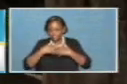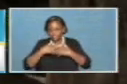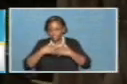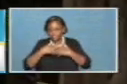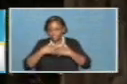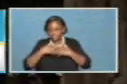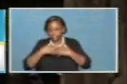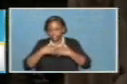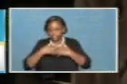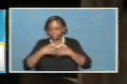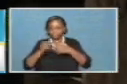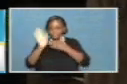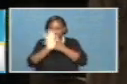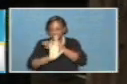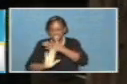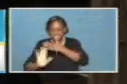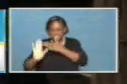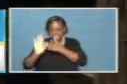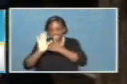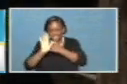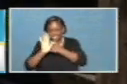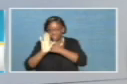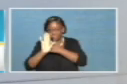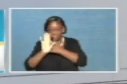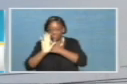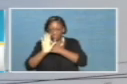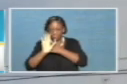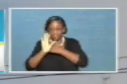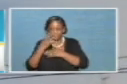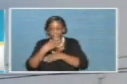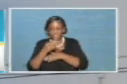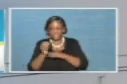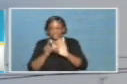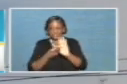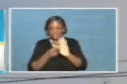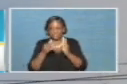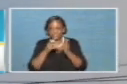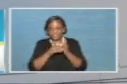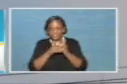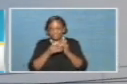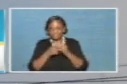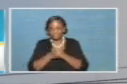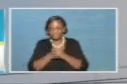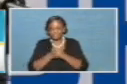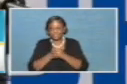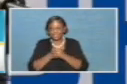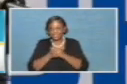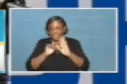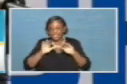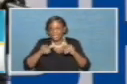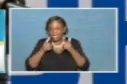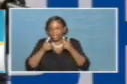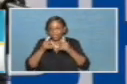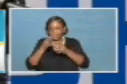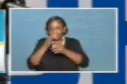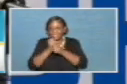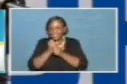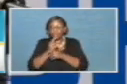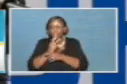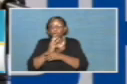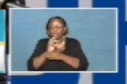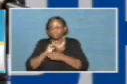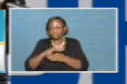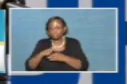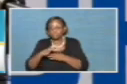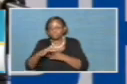provided it's safe back in transmission? How do we get water flowing